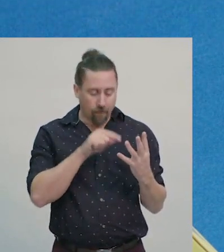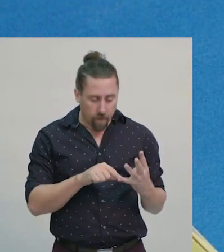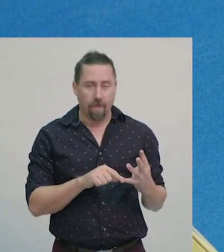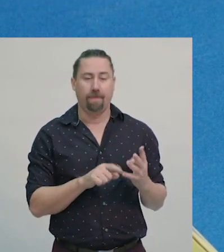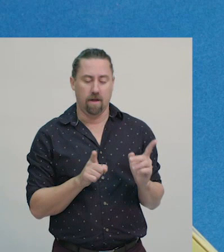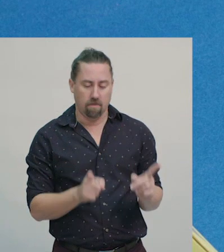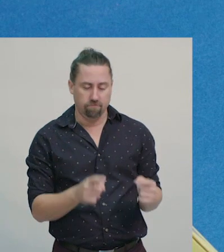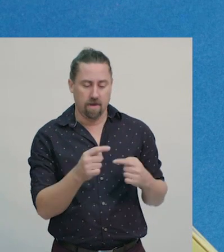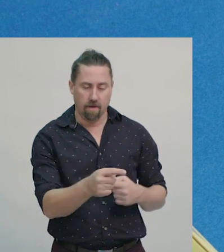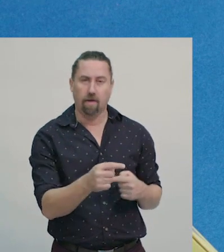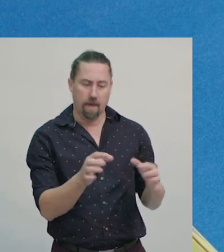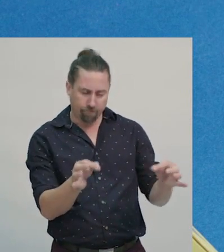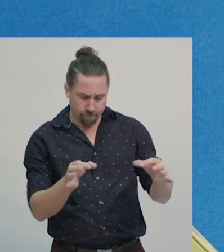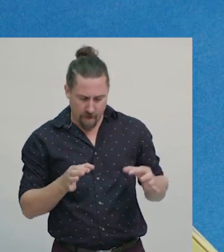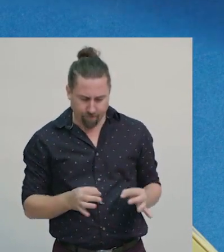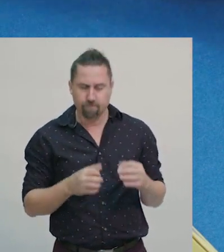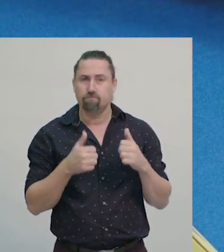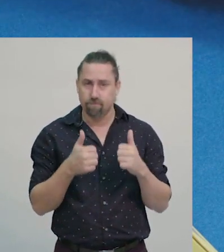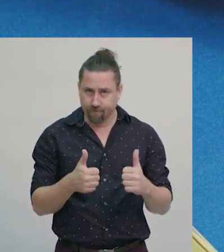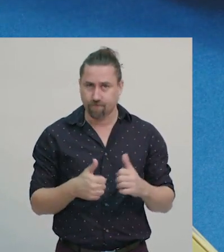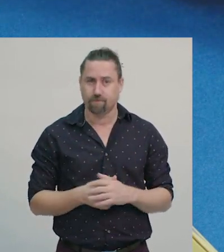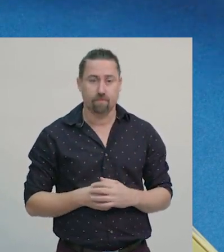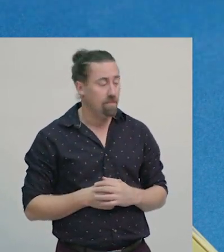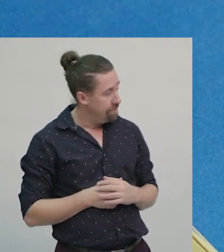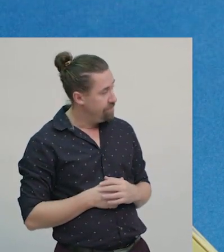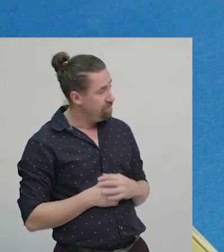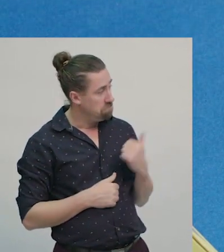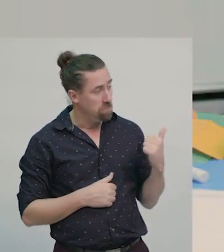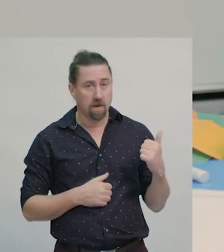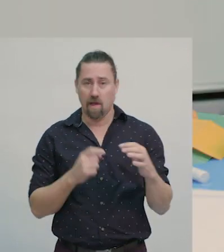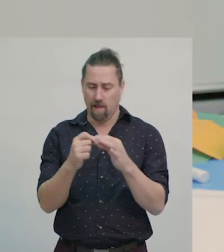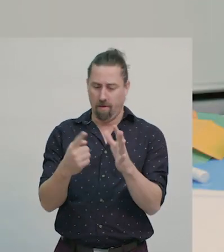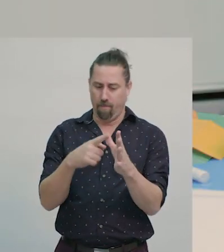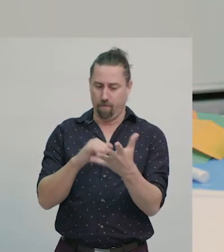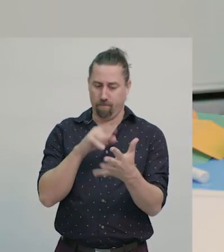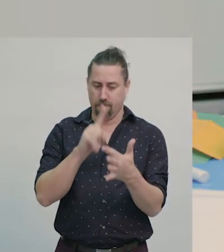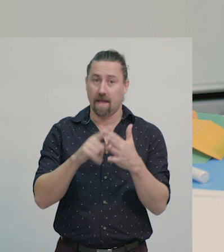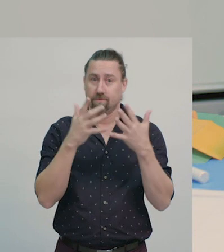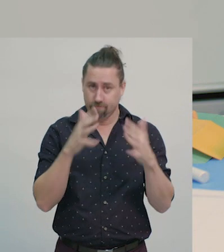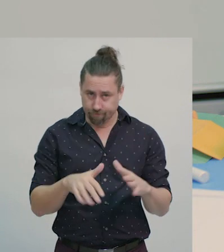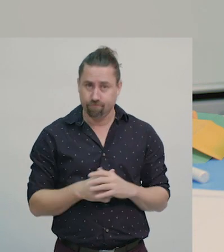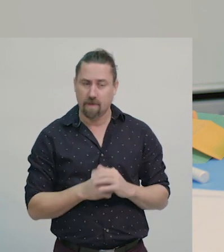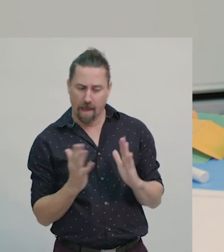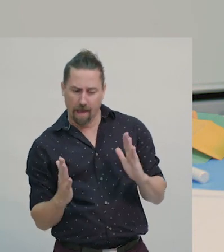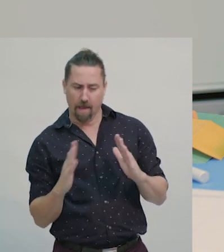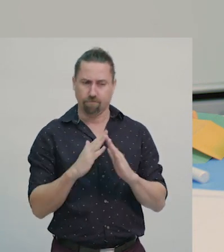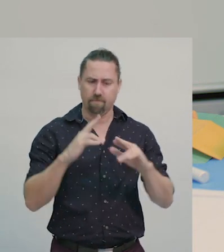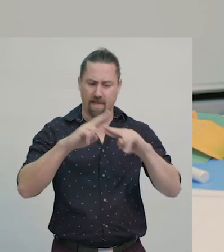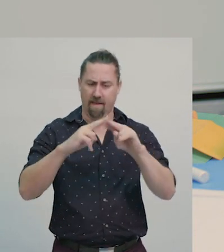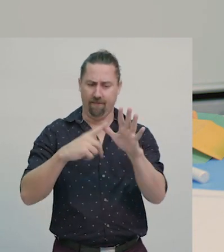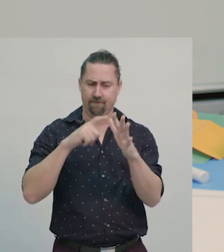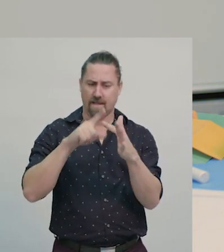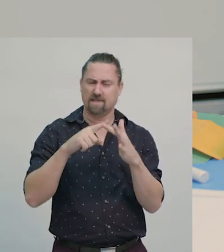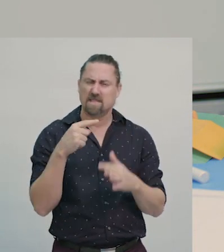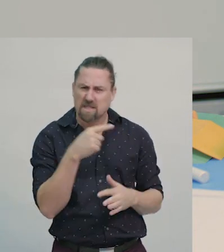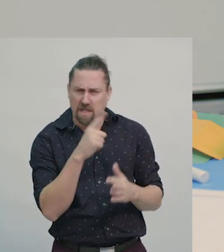4 sides. So now we have our base. Now let's make one of the faces. What is the shape